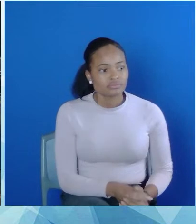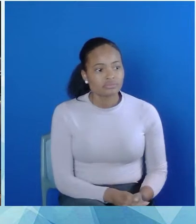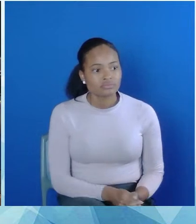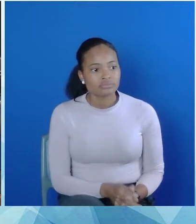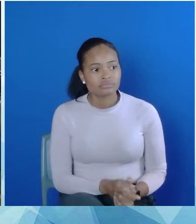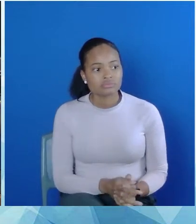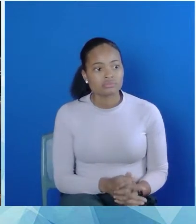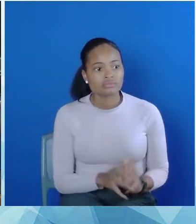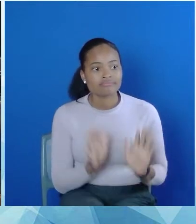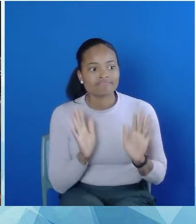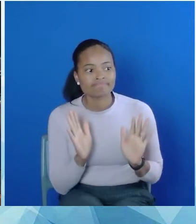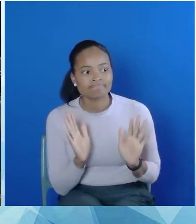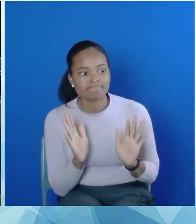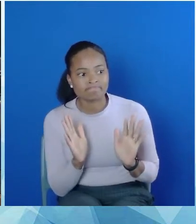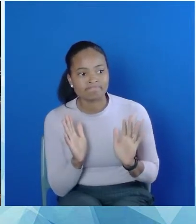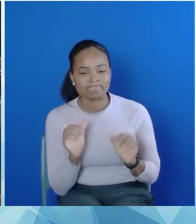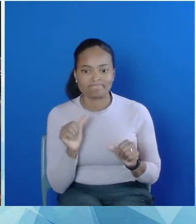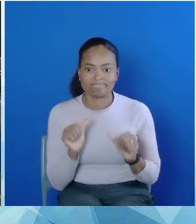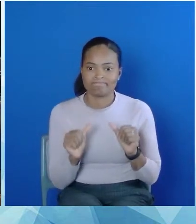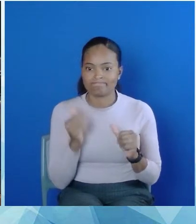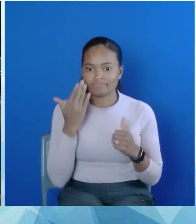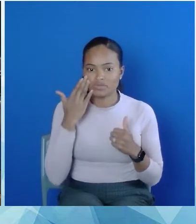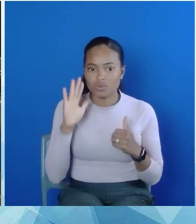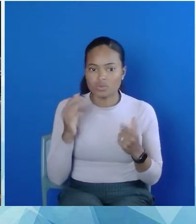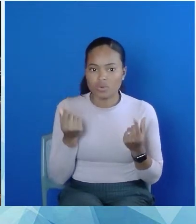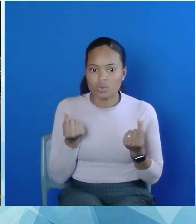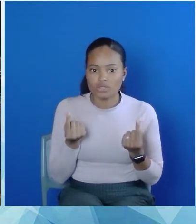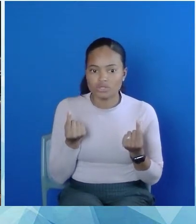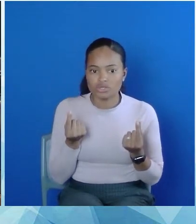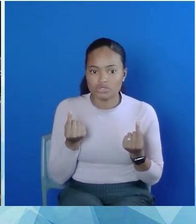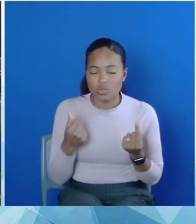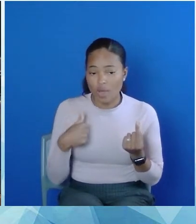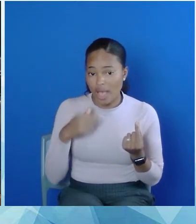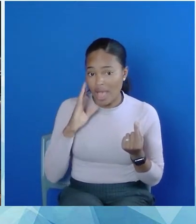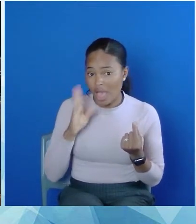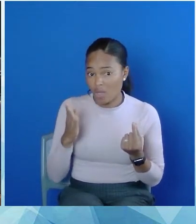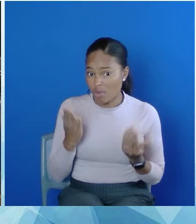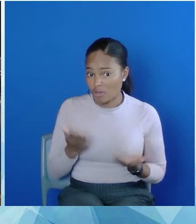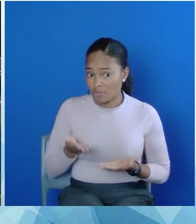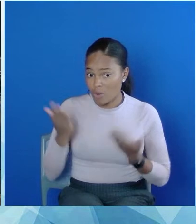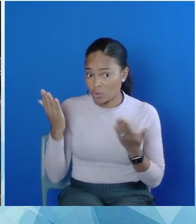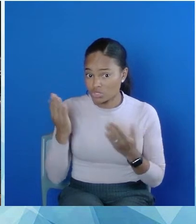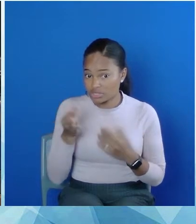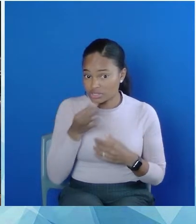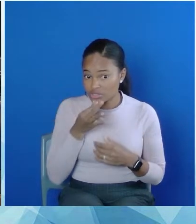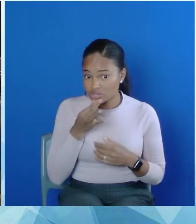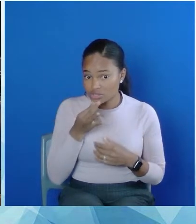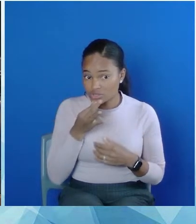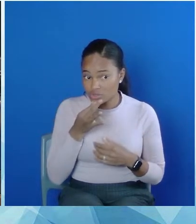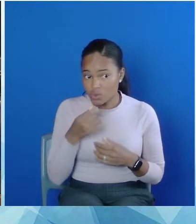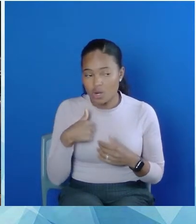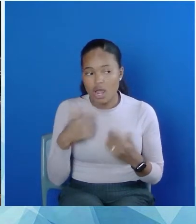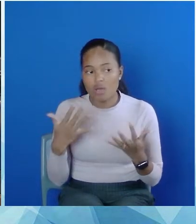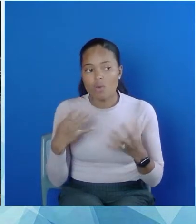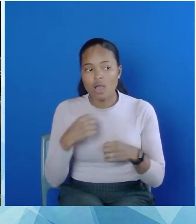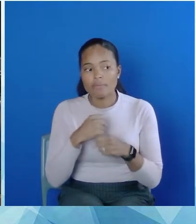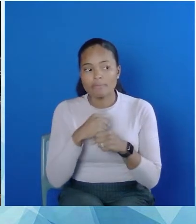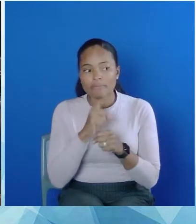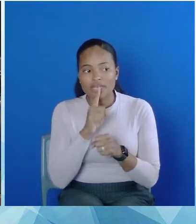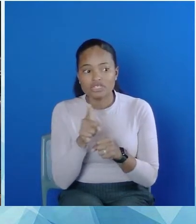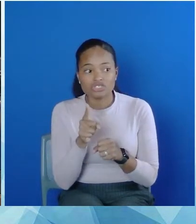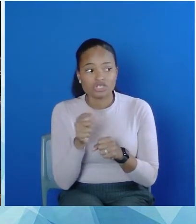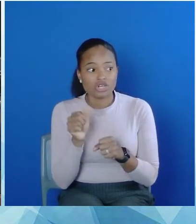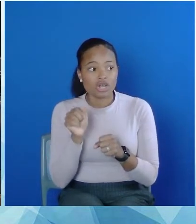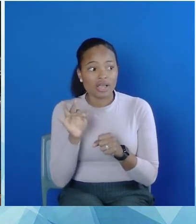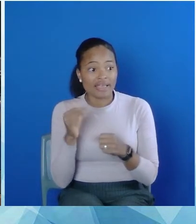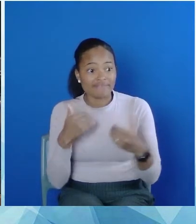I'm just not sure what to do here. Well, I'll call for a motion in a minute. I'll call for a motion in a minute. I just want to make sure that anybody who